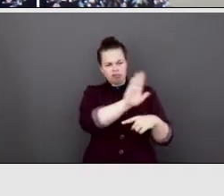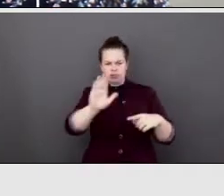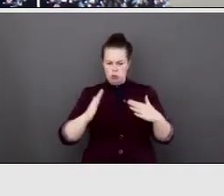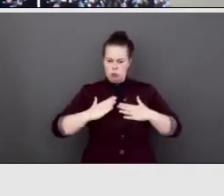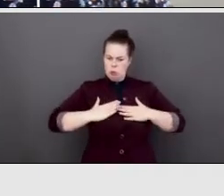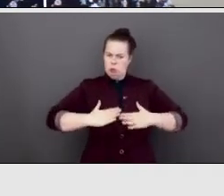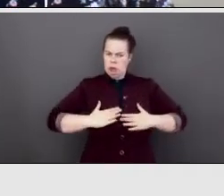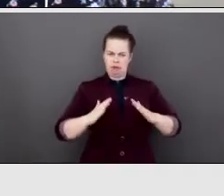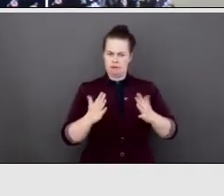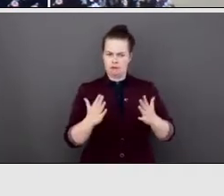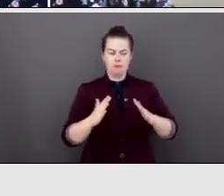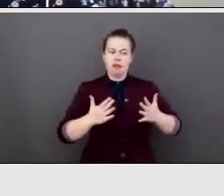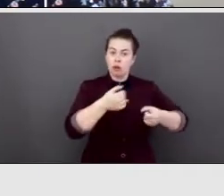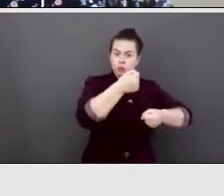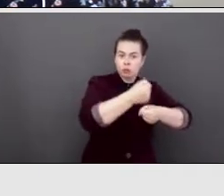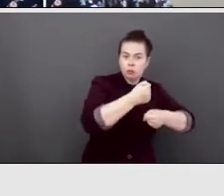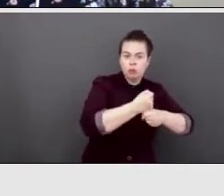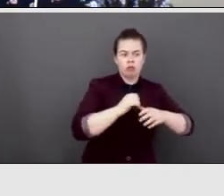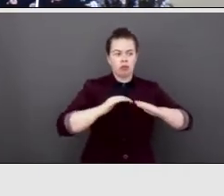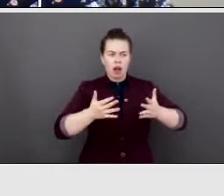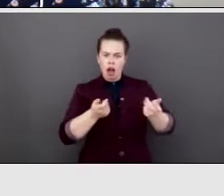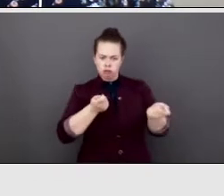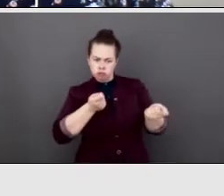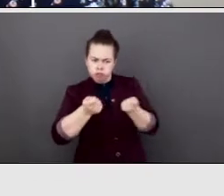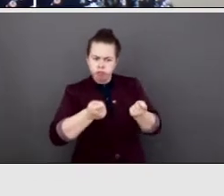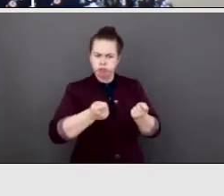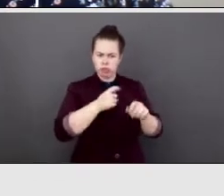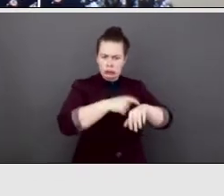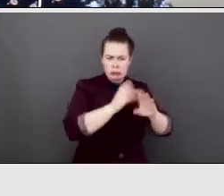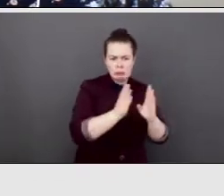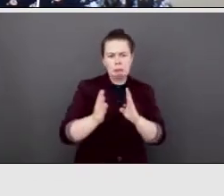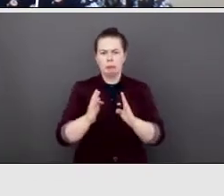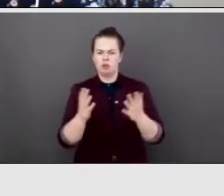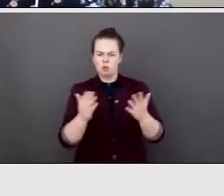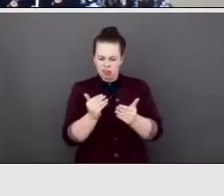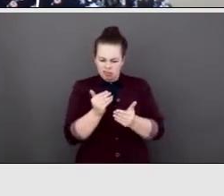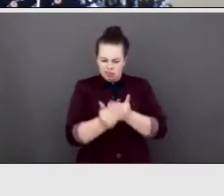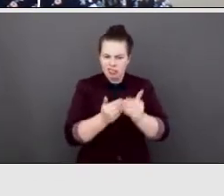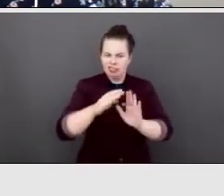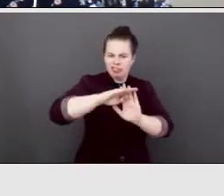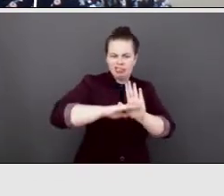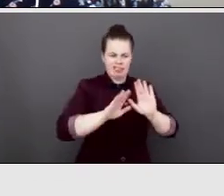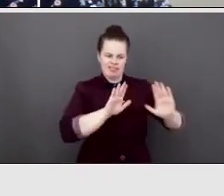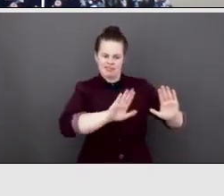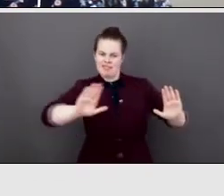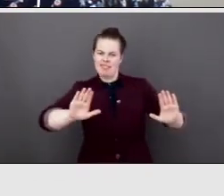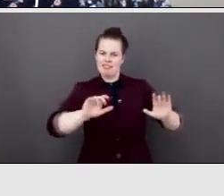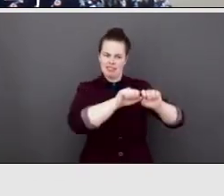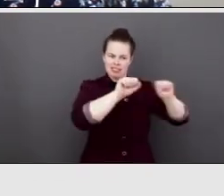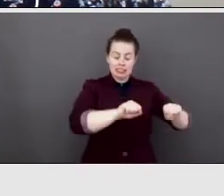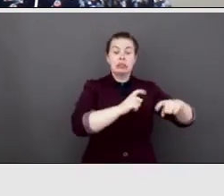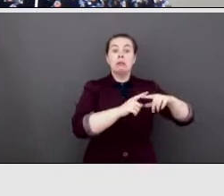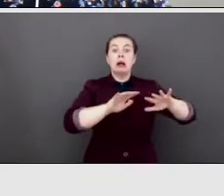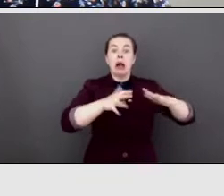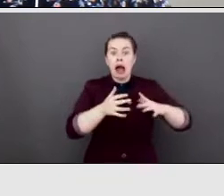human factors, which refers to how individual traits, the workplace environment, and management procedures impact on the